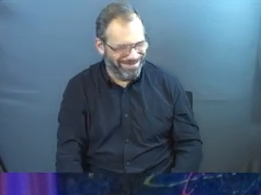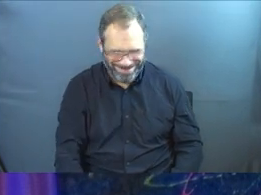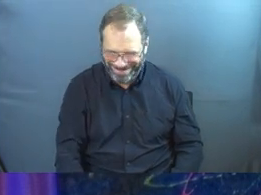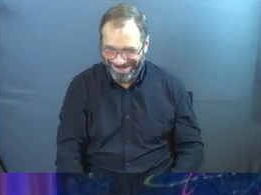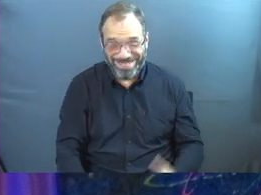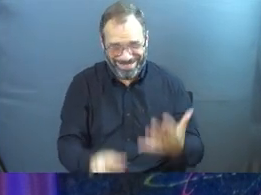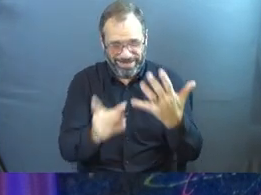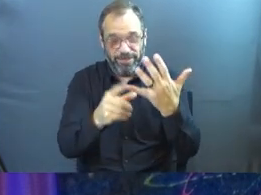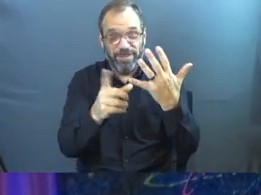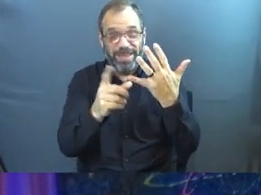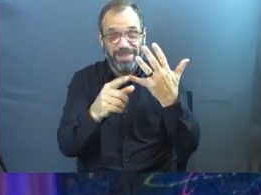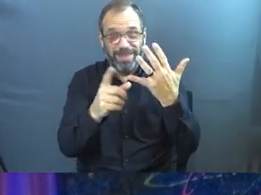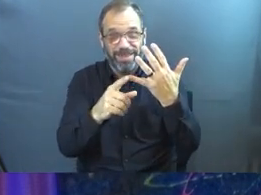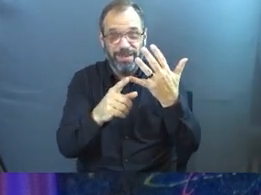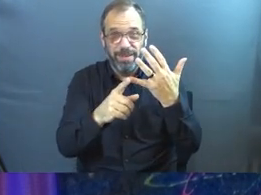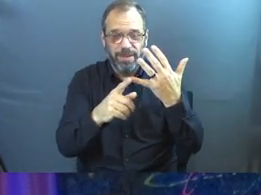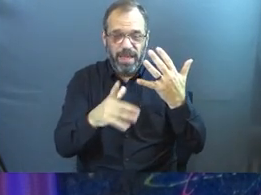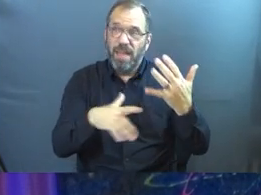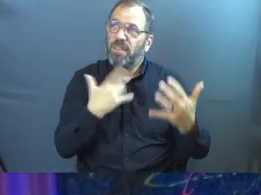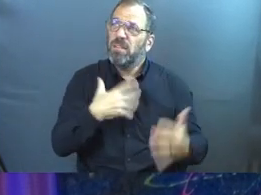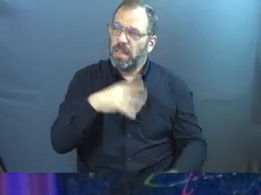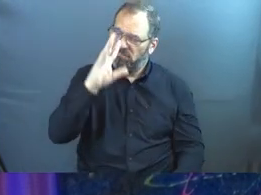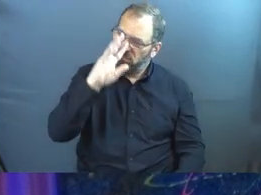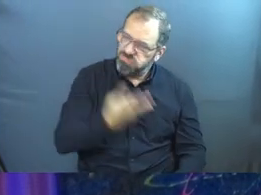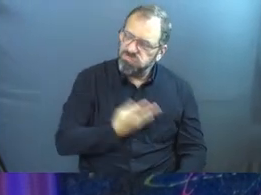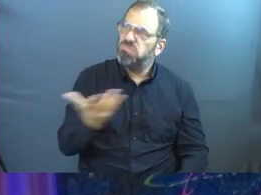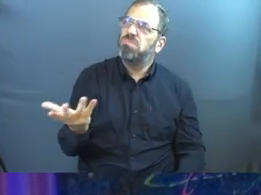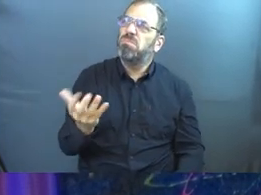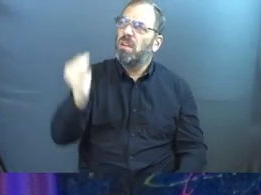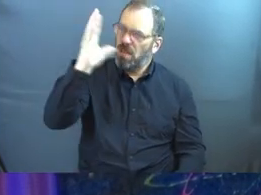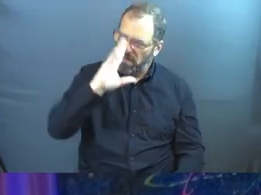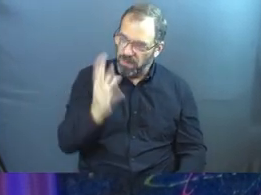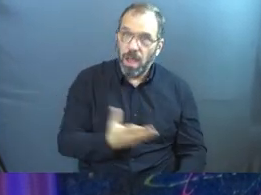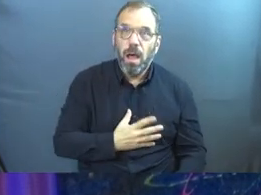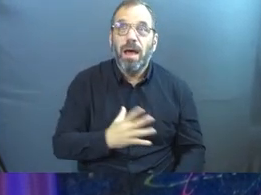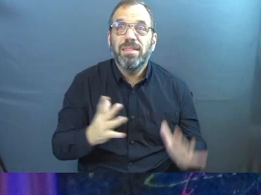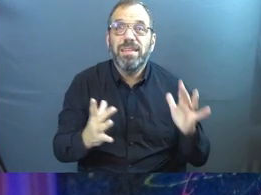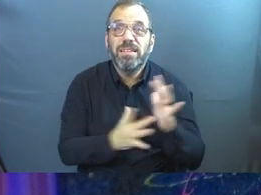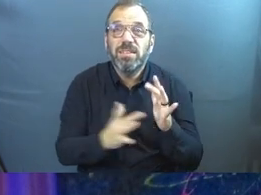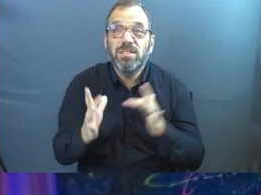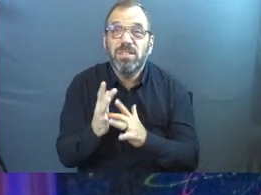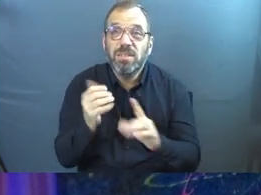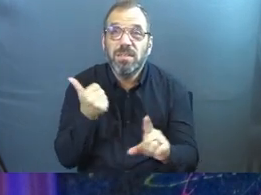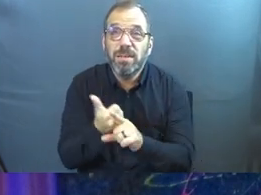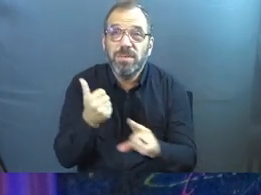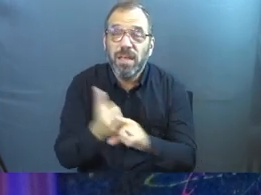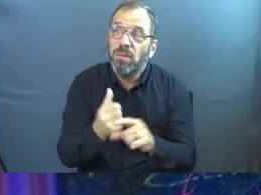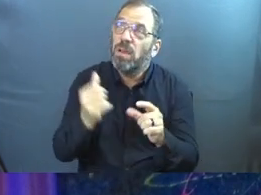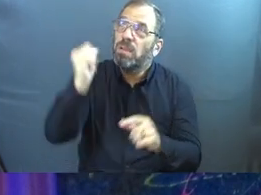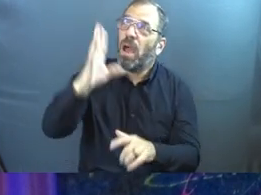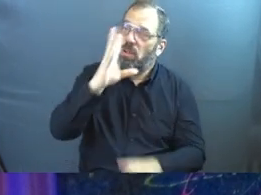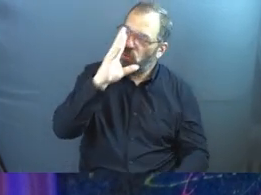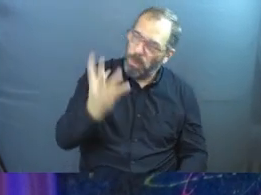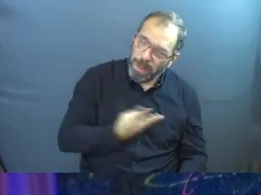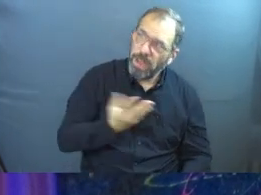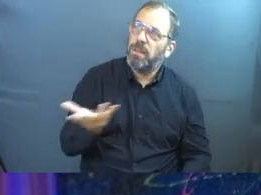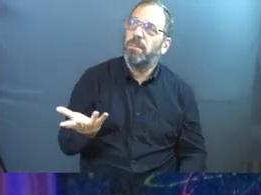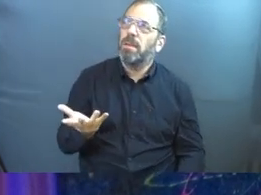Very last one. God, it feels like you've abandoned me. And this one's Jesus himself.